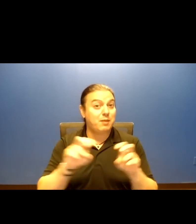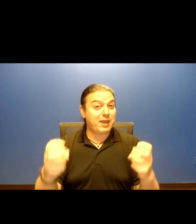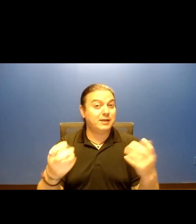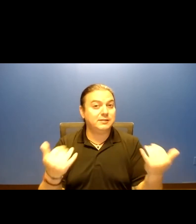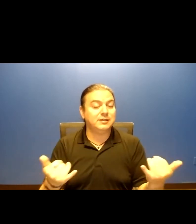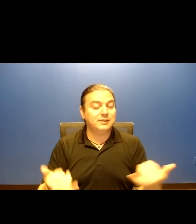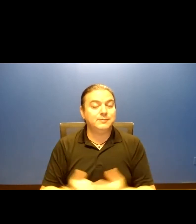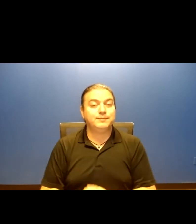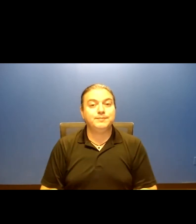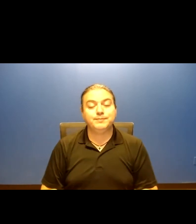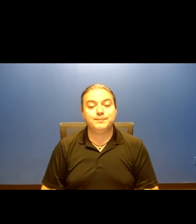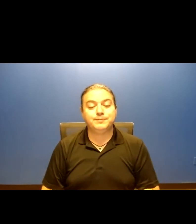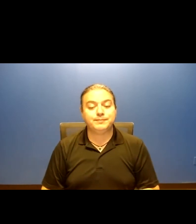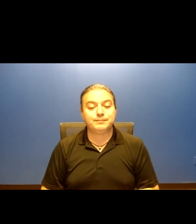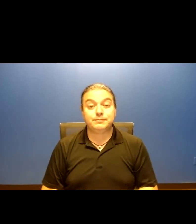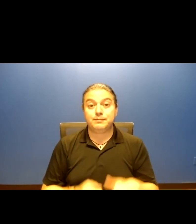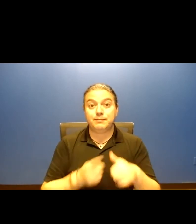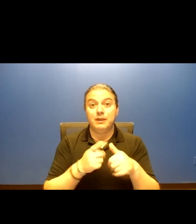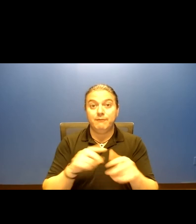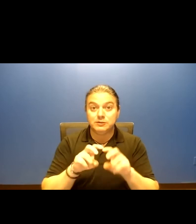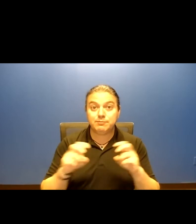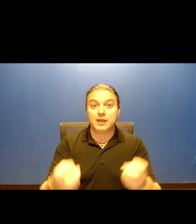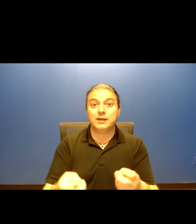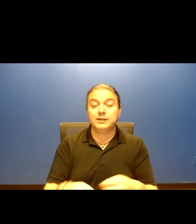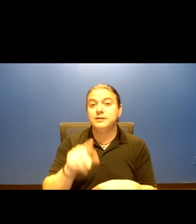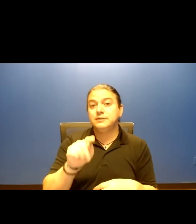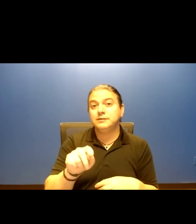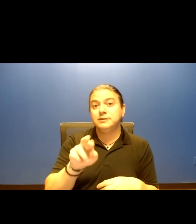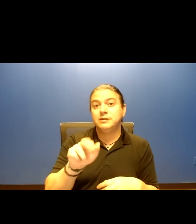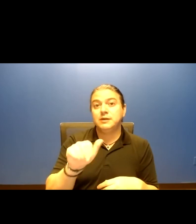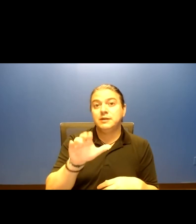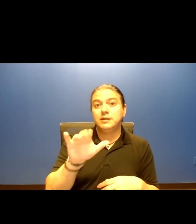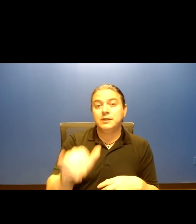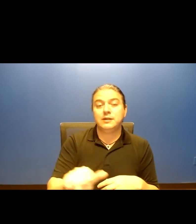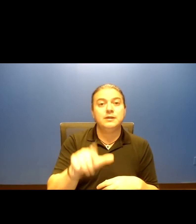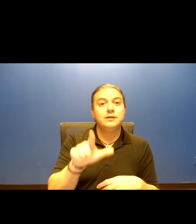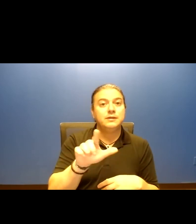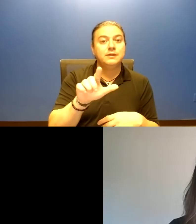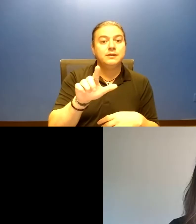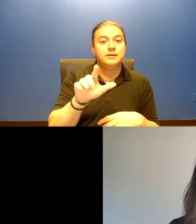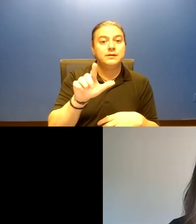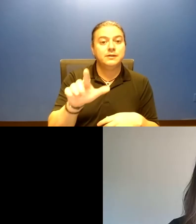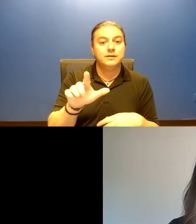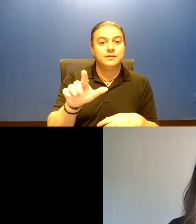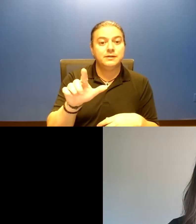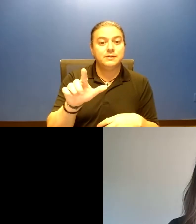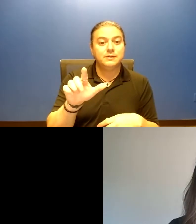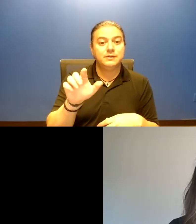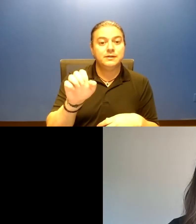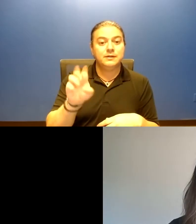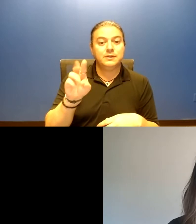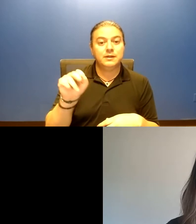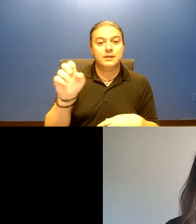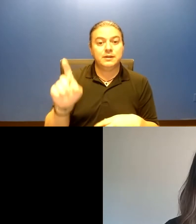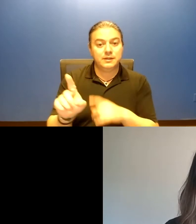today's conversation. So our first panelist is Tracy Lewin, who is the Director of Events for Hemisphere, and she's been married to her spouse